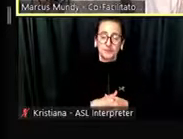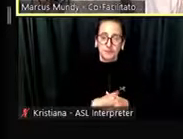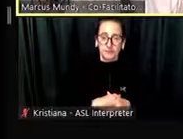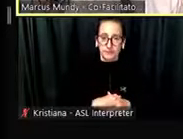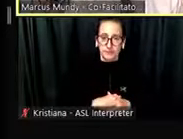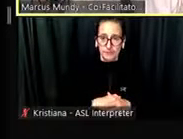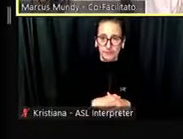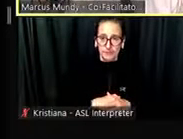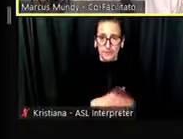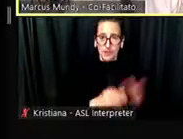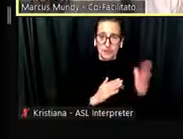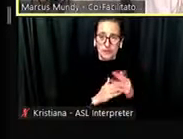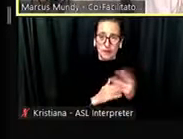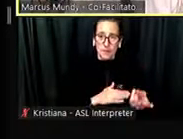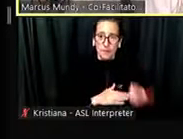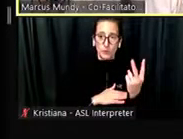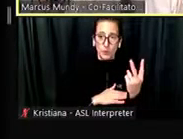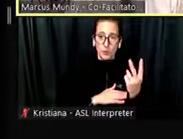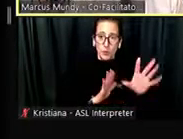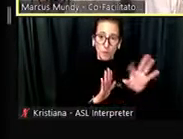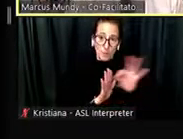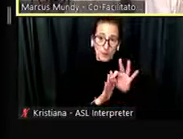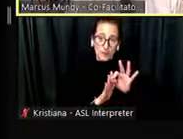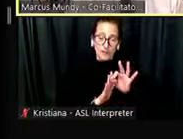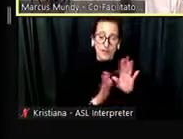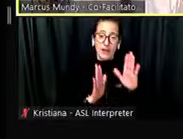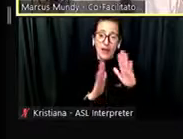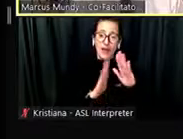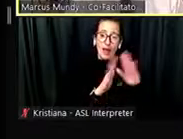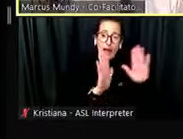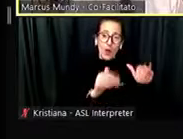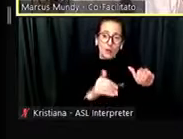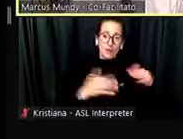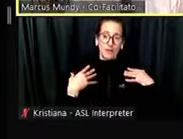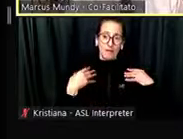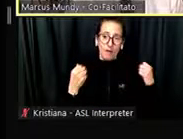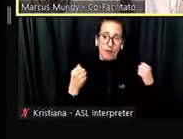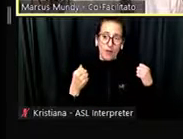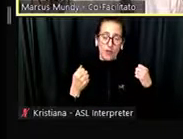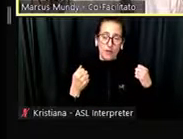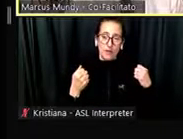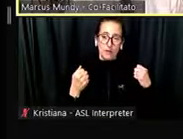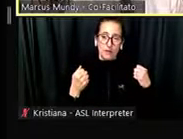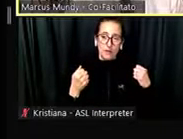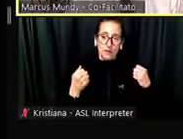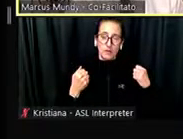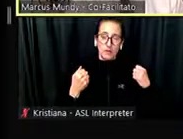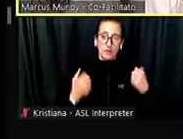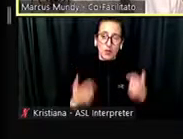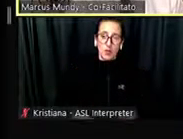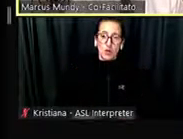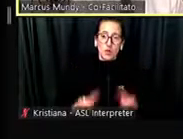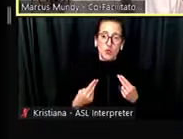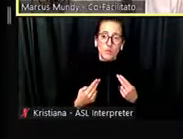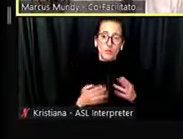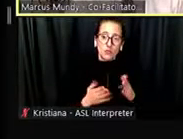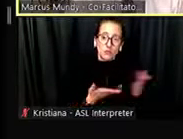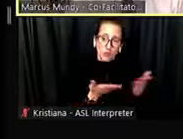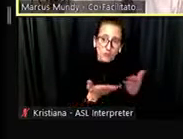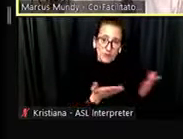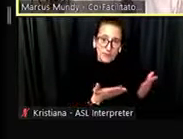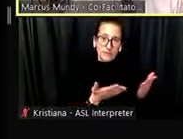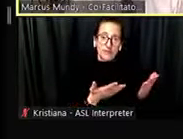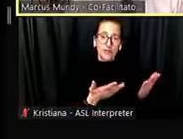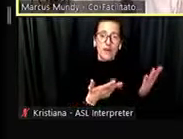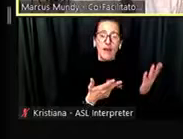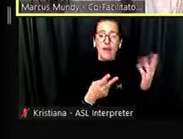the top 2 answers are housing, health, and human services, and public safety and justice. And so